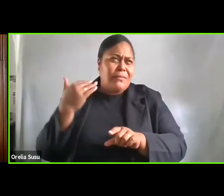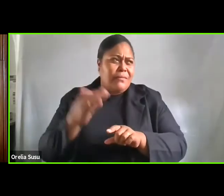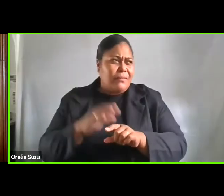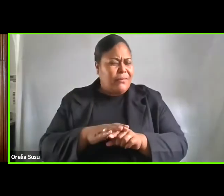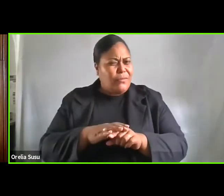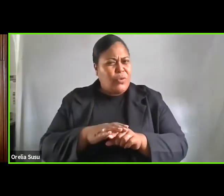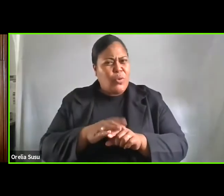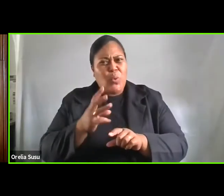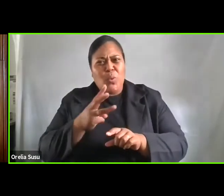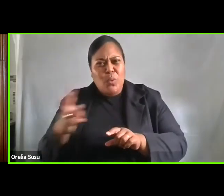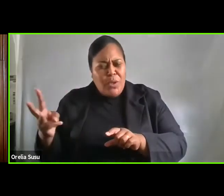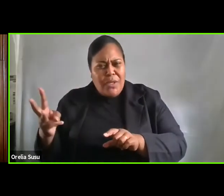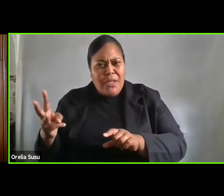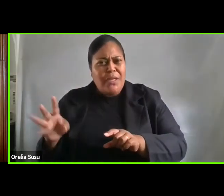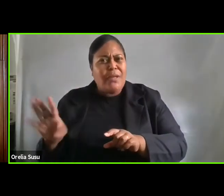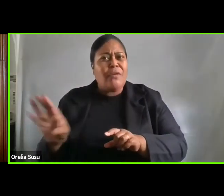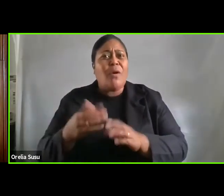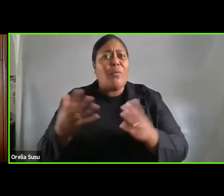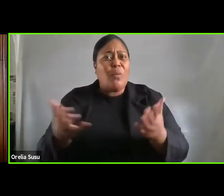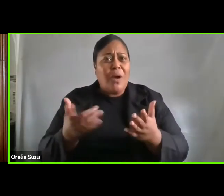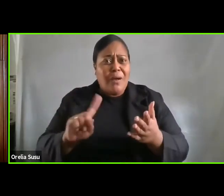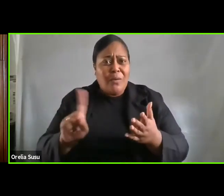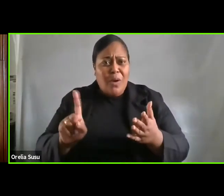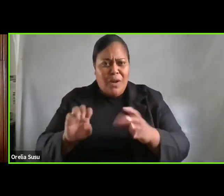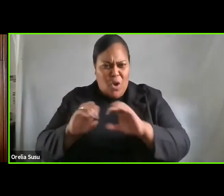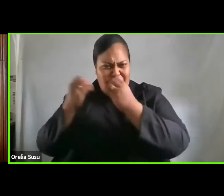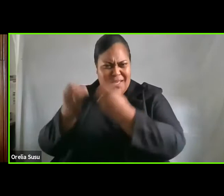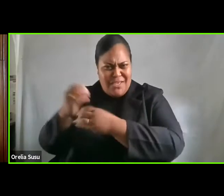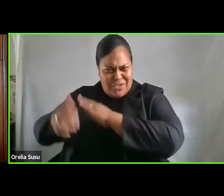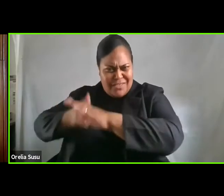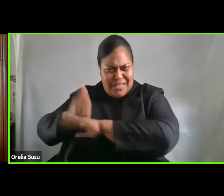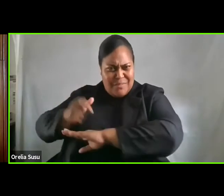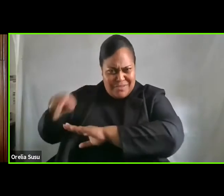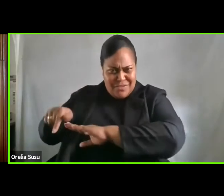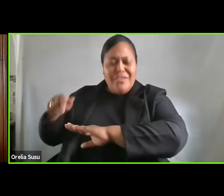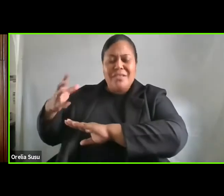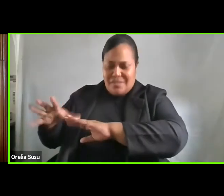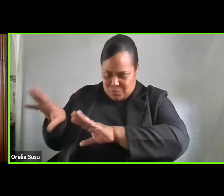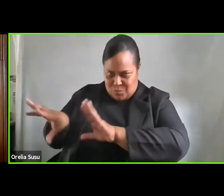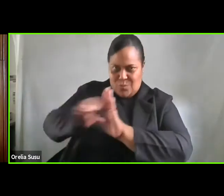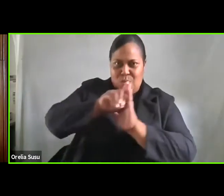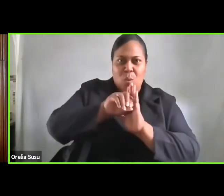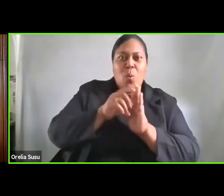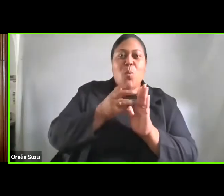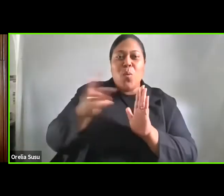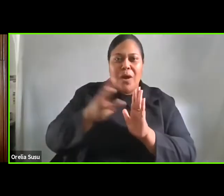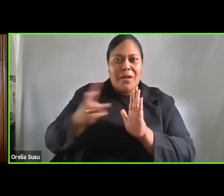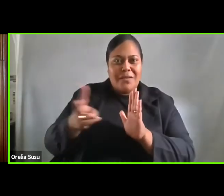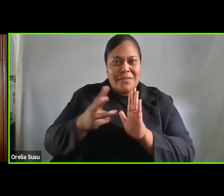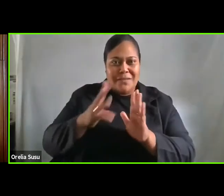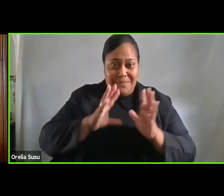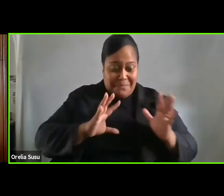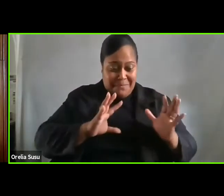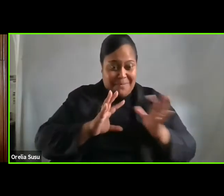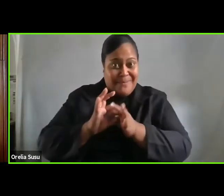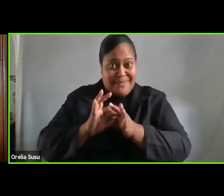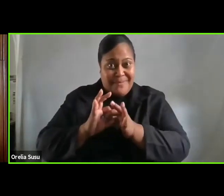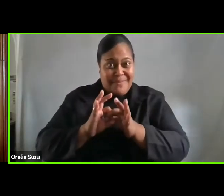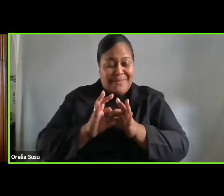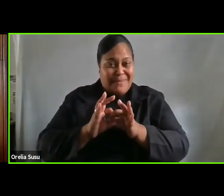dawn development for alternatives over the new era so this work came out because we the